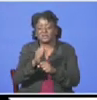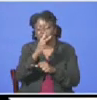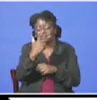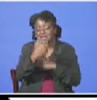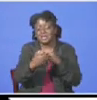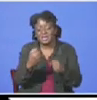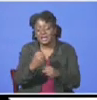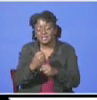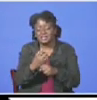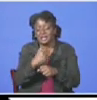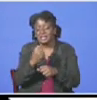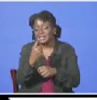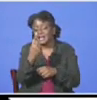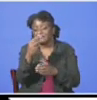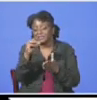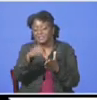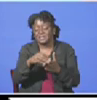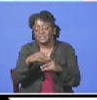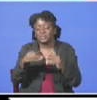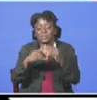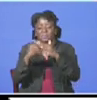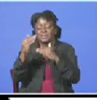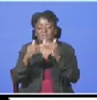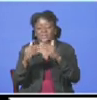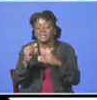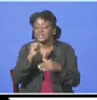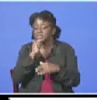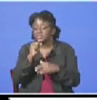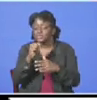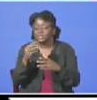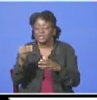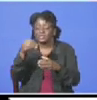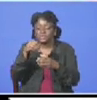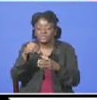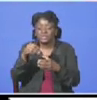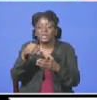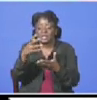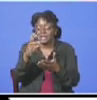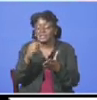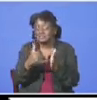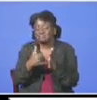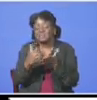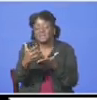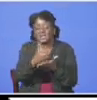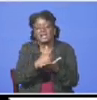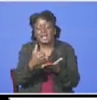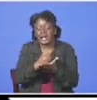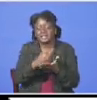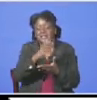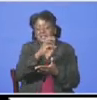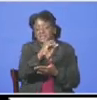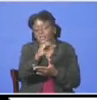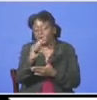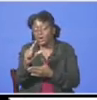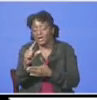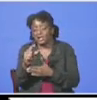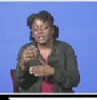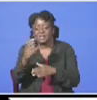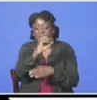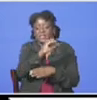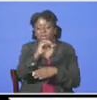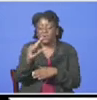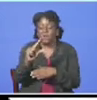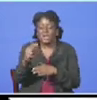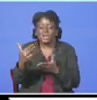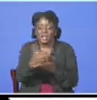store oil, but rather collects it. Geologist and project consultant Joe Casey says the oil collected through the new